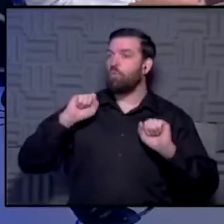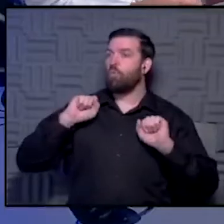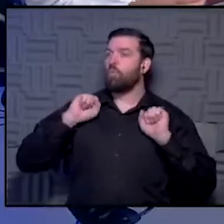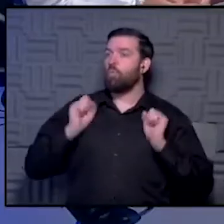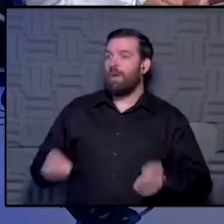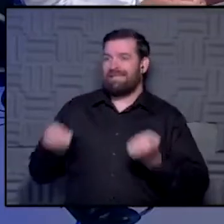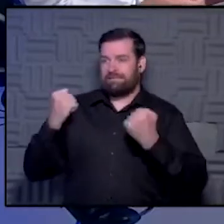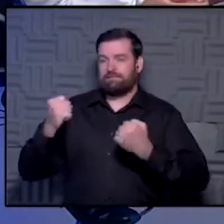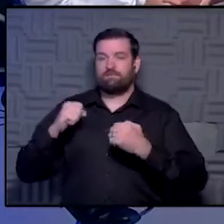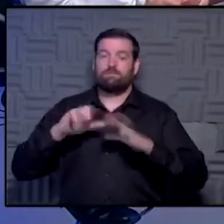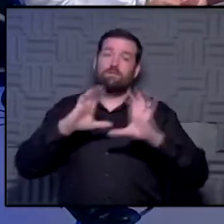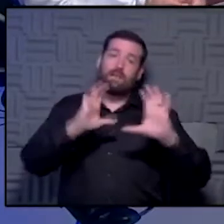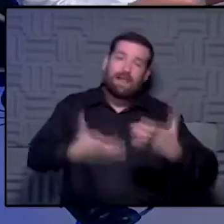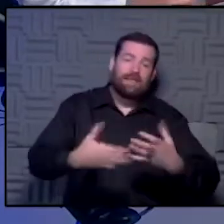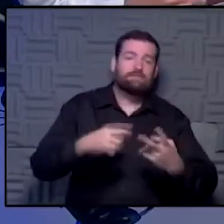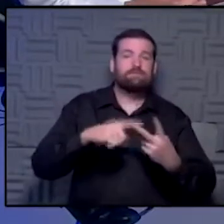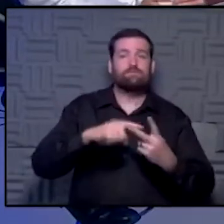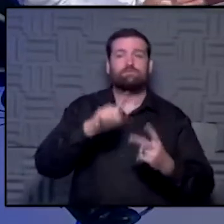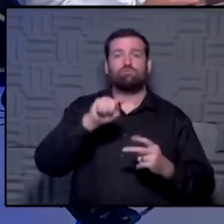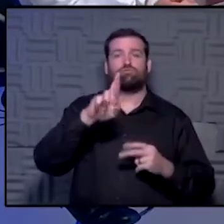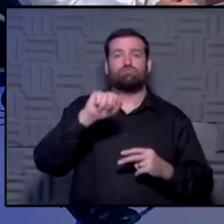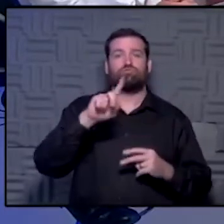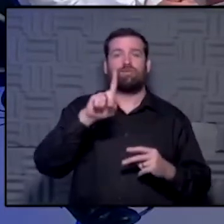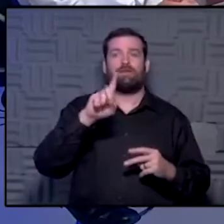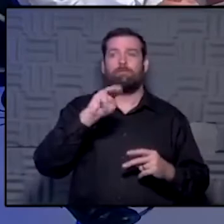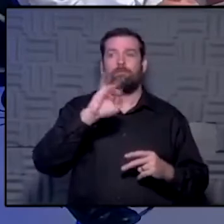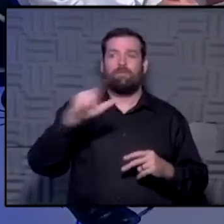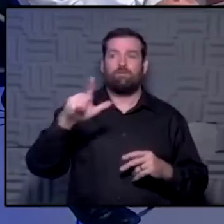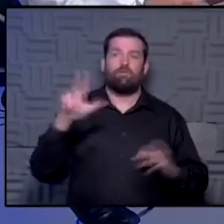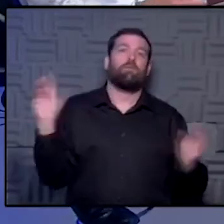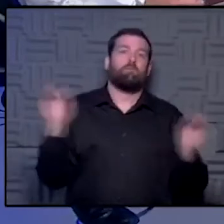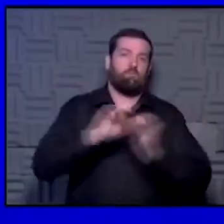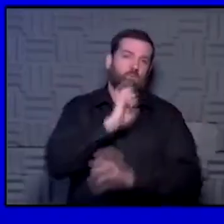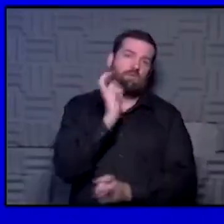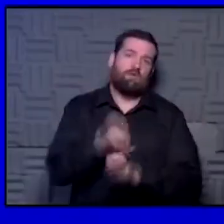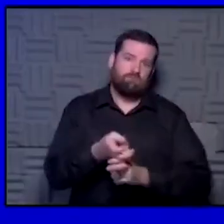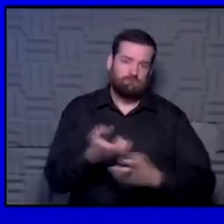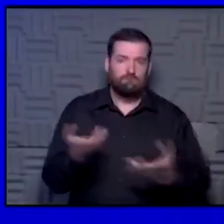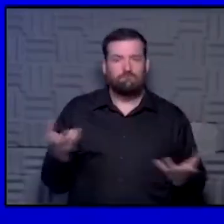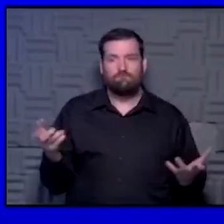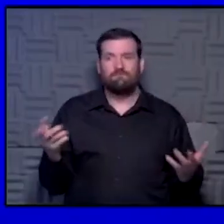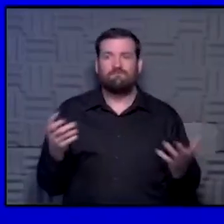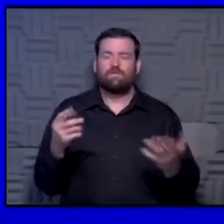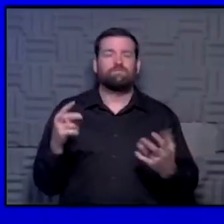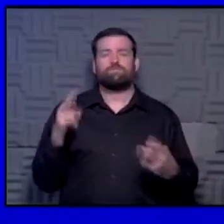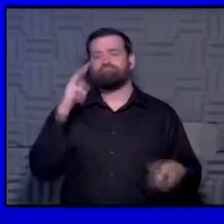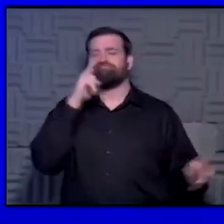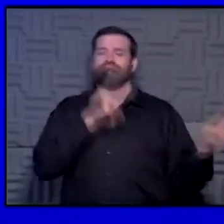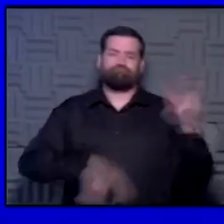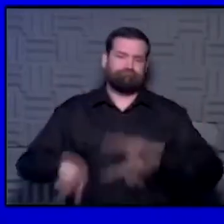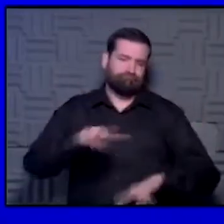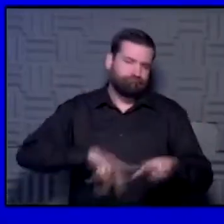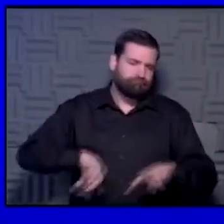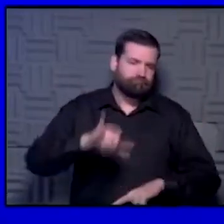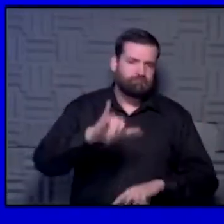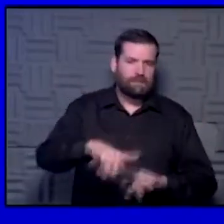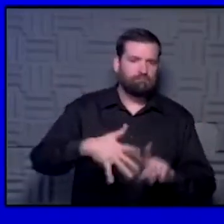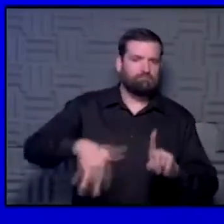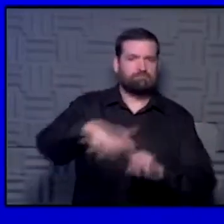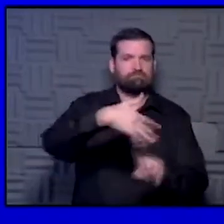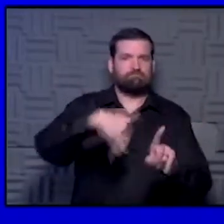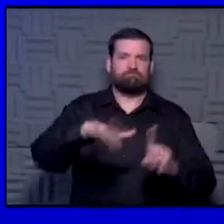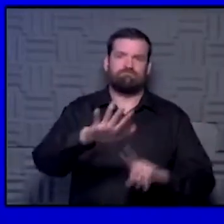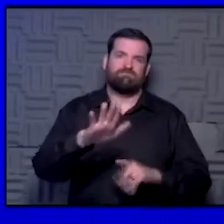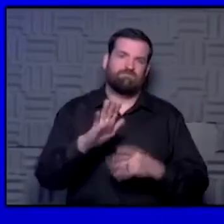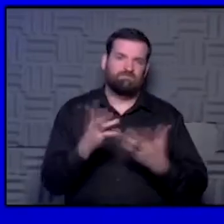doing classes or treadmill or something like that, that's going to be a little bit more difficult to wear a mask. So just kind of reevaluate